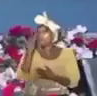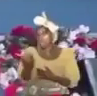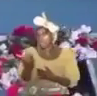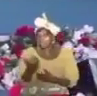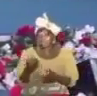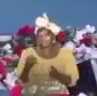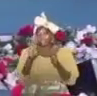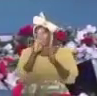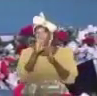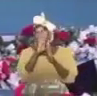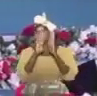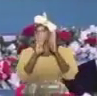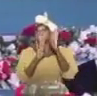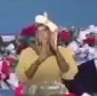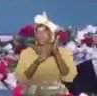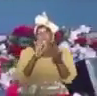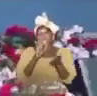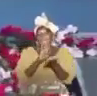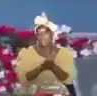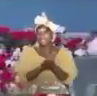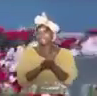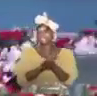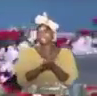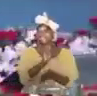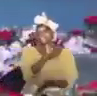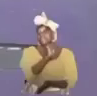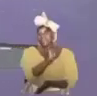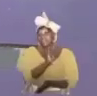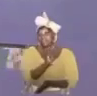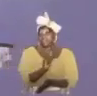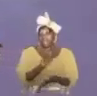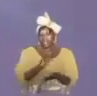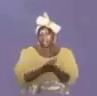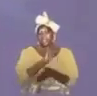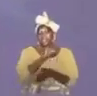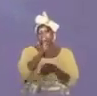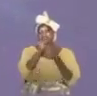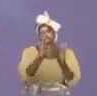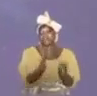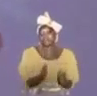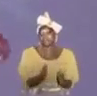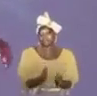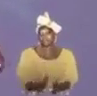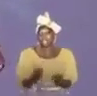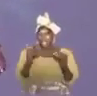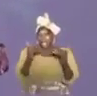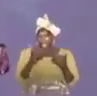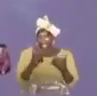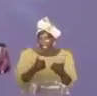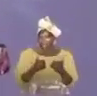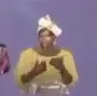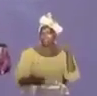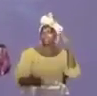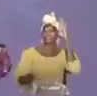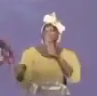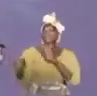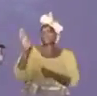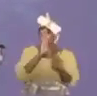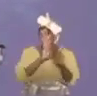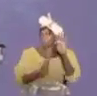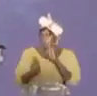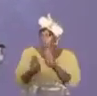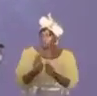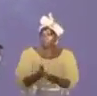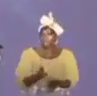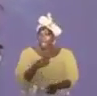just want to list it for you. 2 weeks ago, I did a teaching back at home on deliverance over calamities, and I just thought